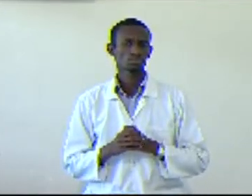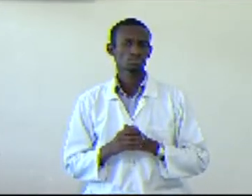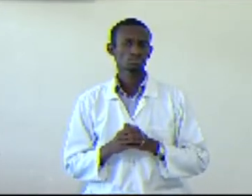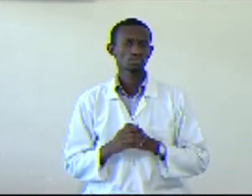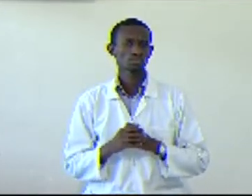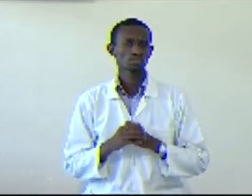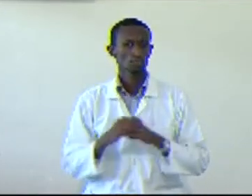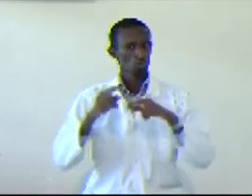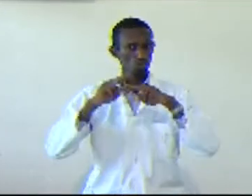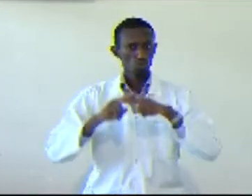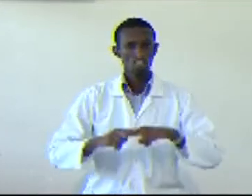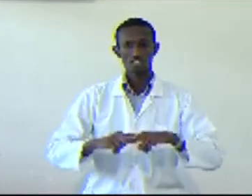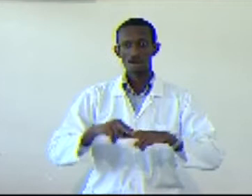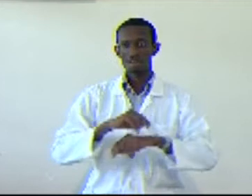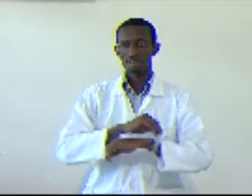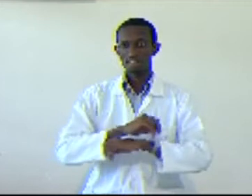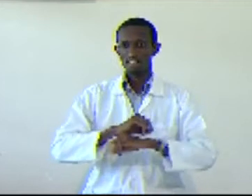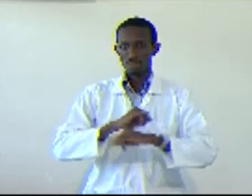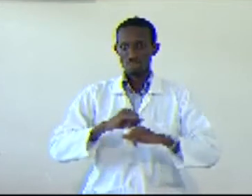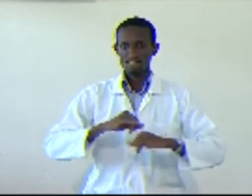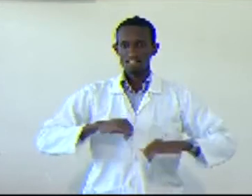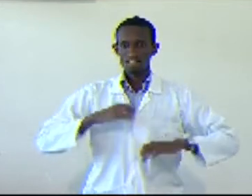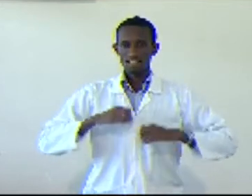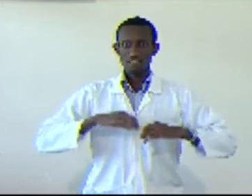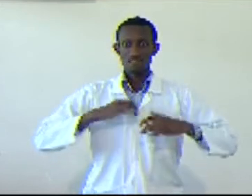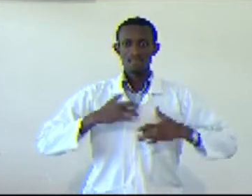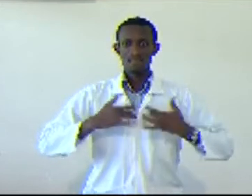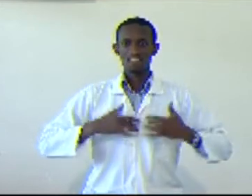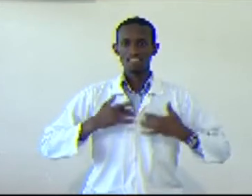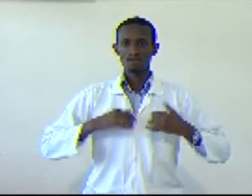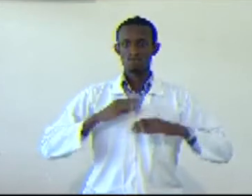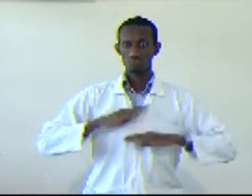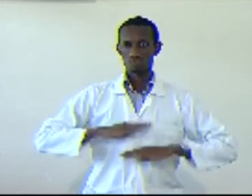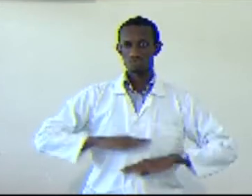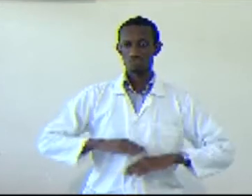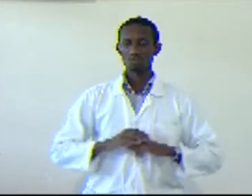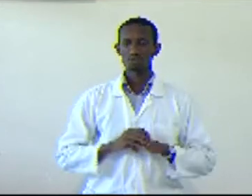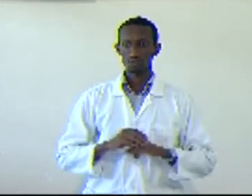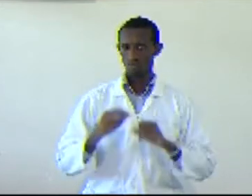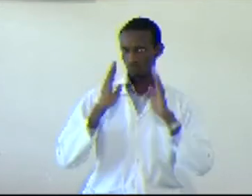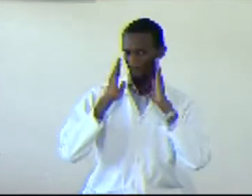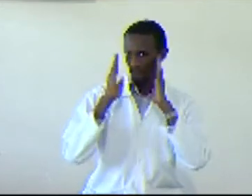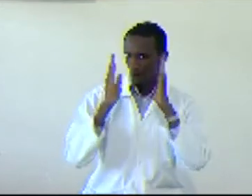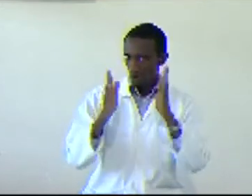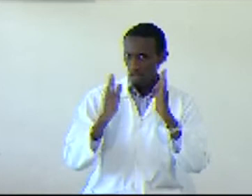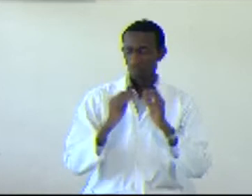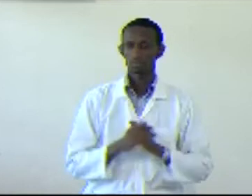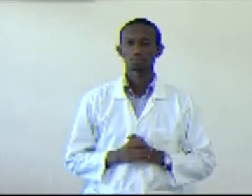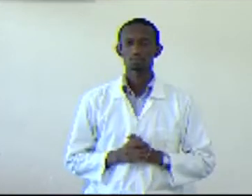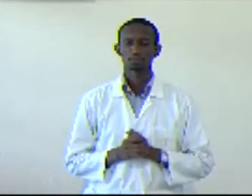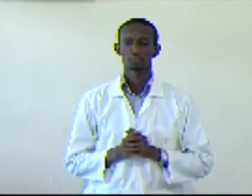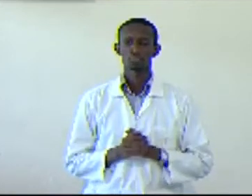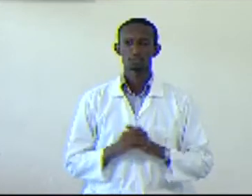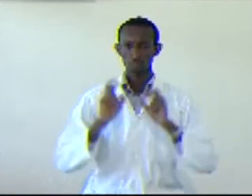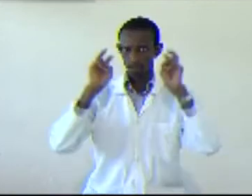sit comfortably in front of your TV screen, and then you follow the lesson. I wish